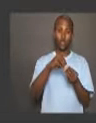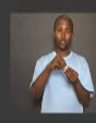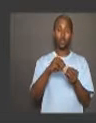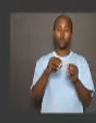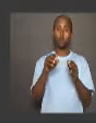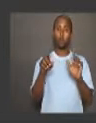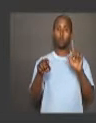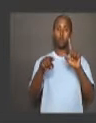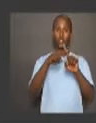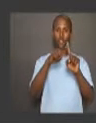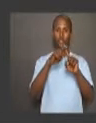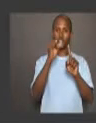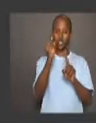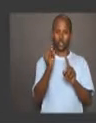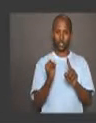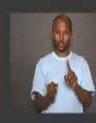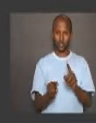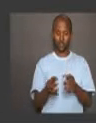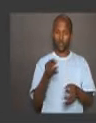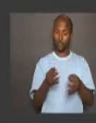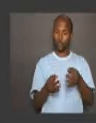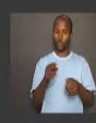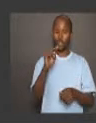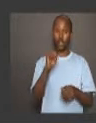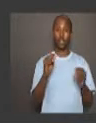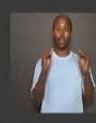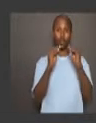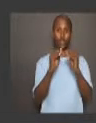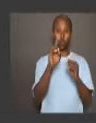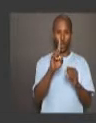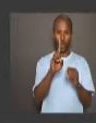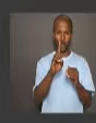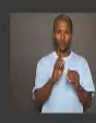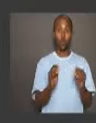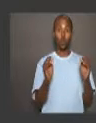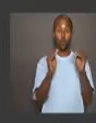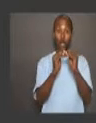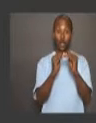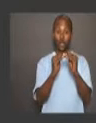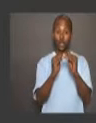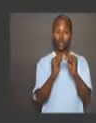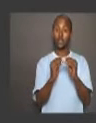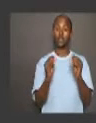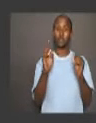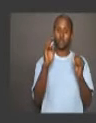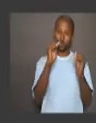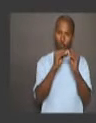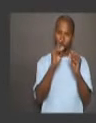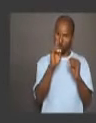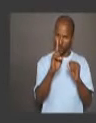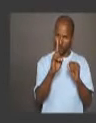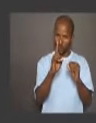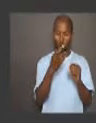integers. If n equals 1, then 1 equals 1